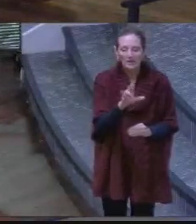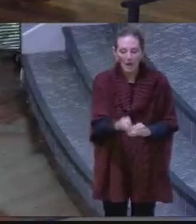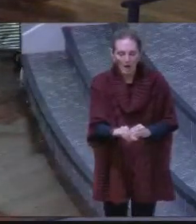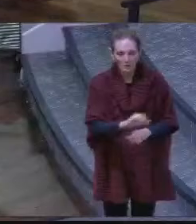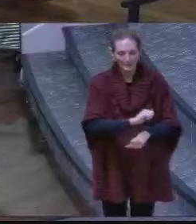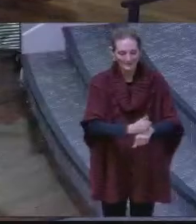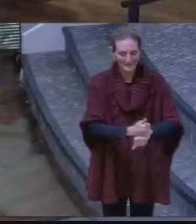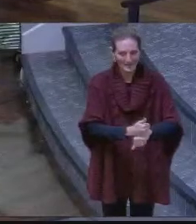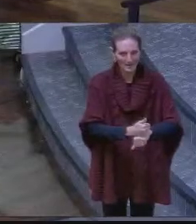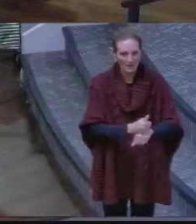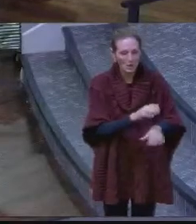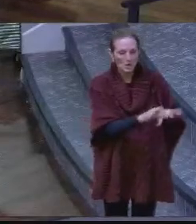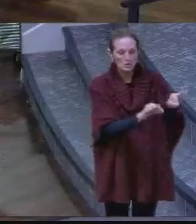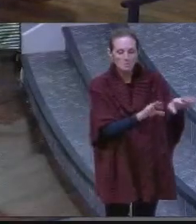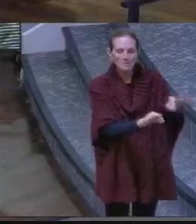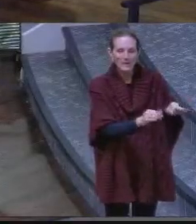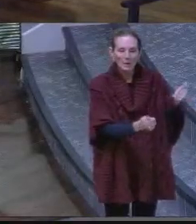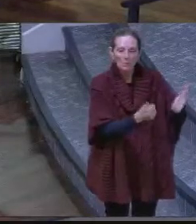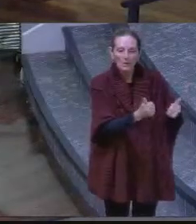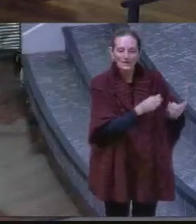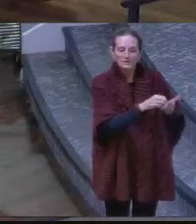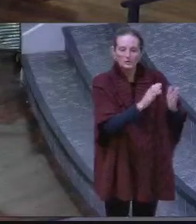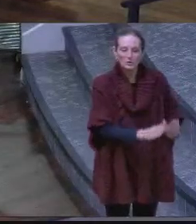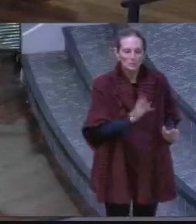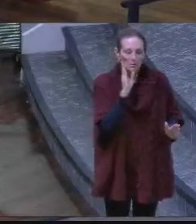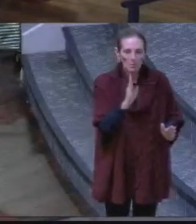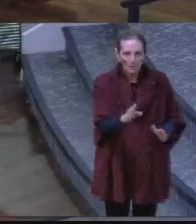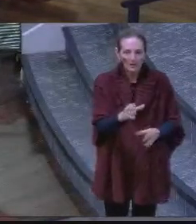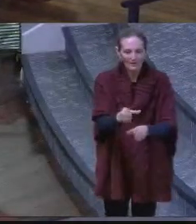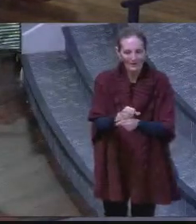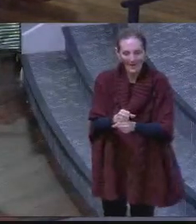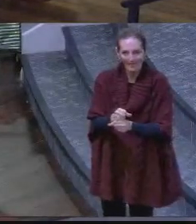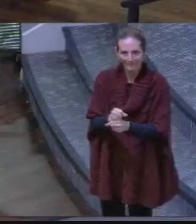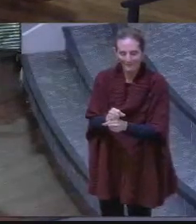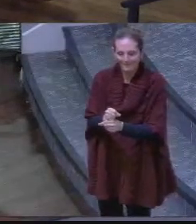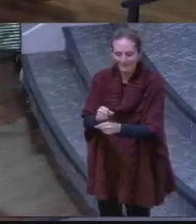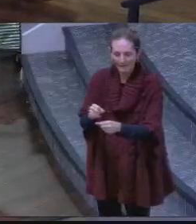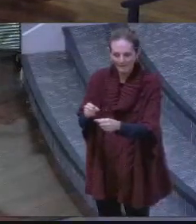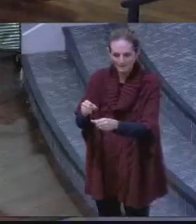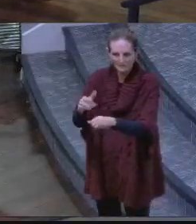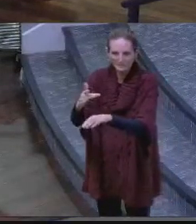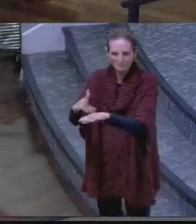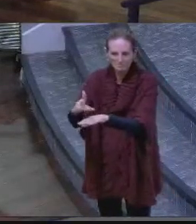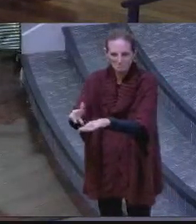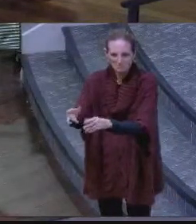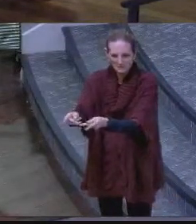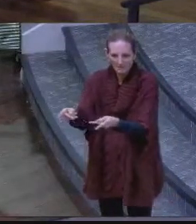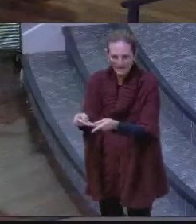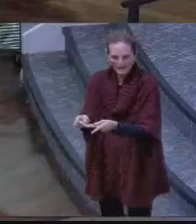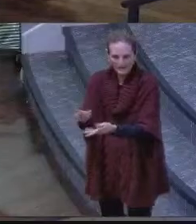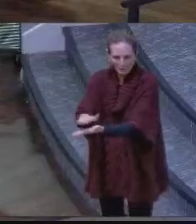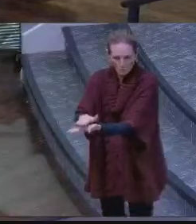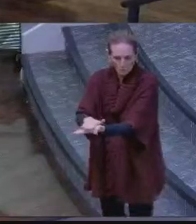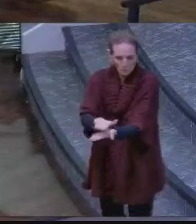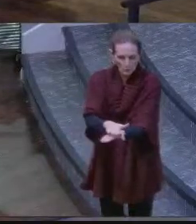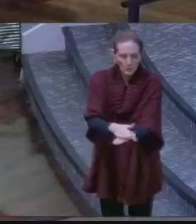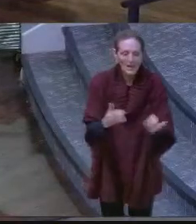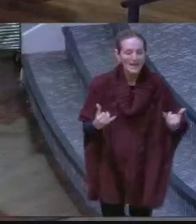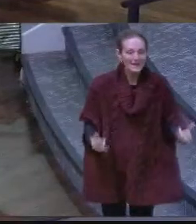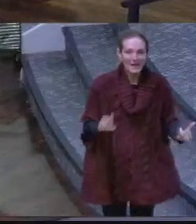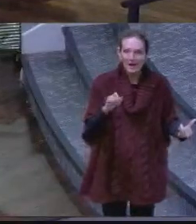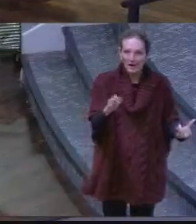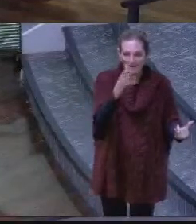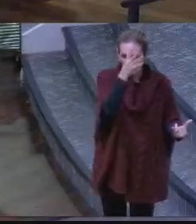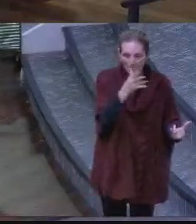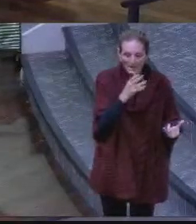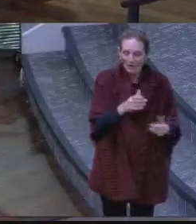those who would get the spaces available at each school. With that being said, if a parent does not get their